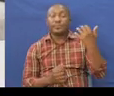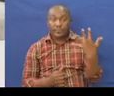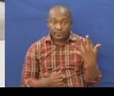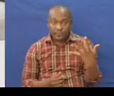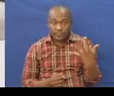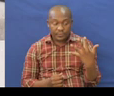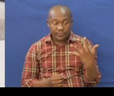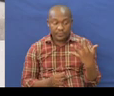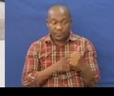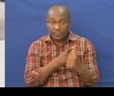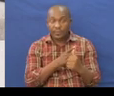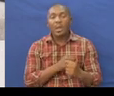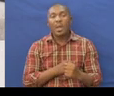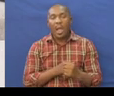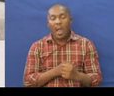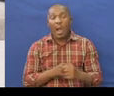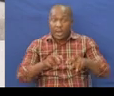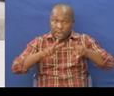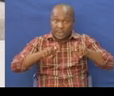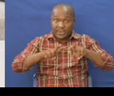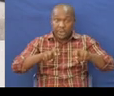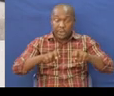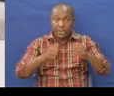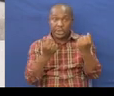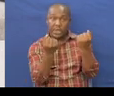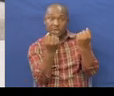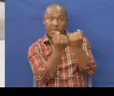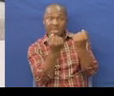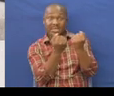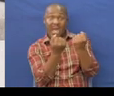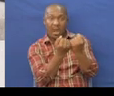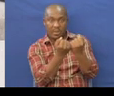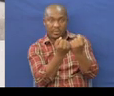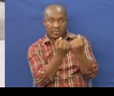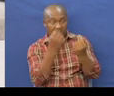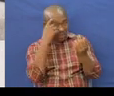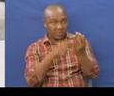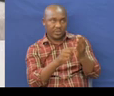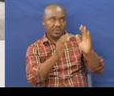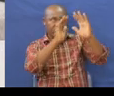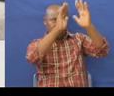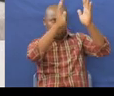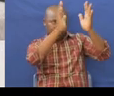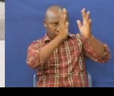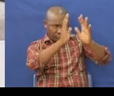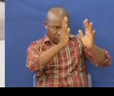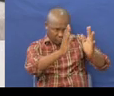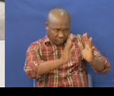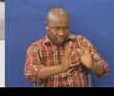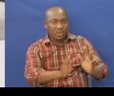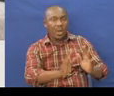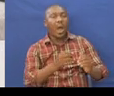is research design. You have already put down your hypothesis, then you design your research. You say, okay, I will